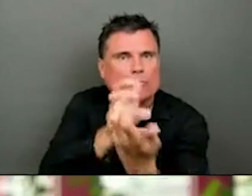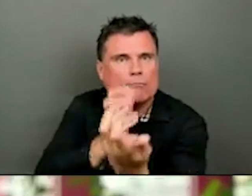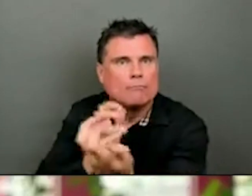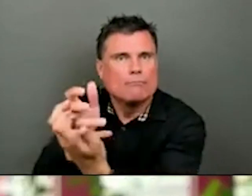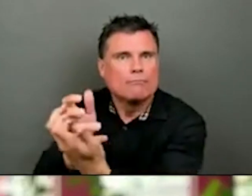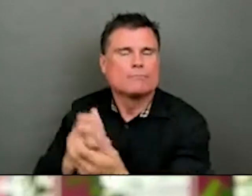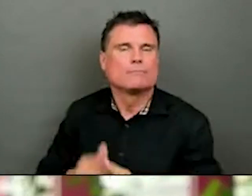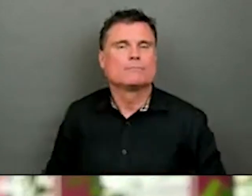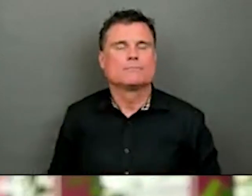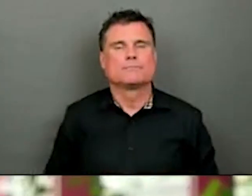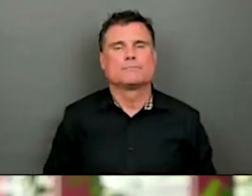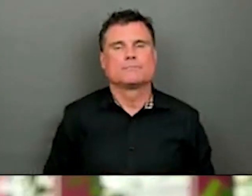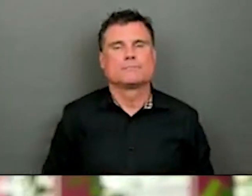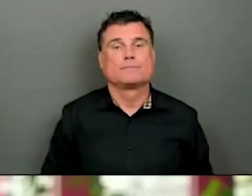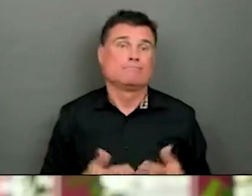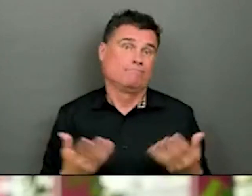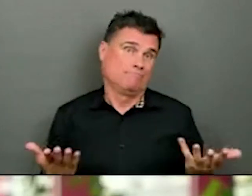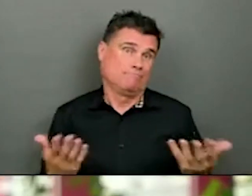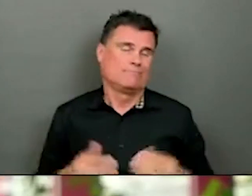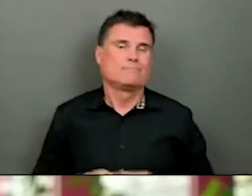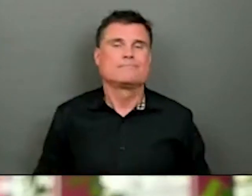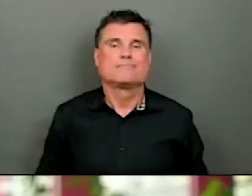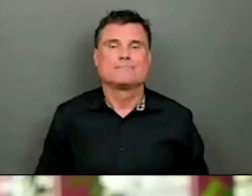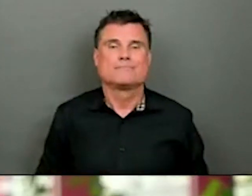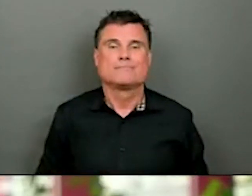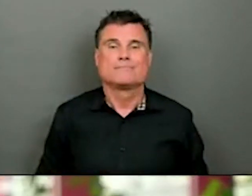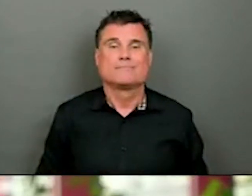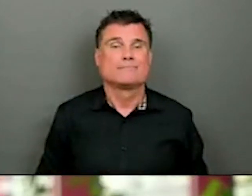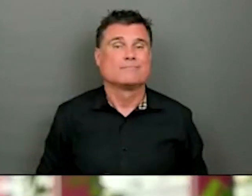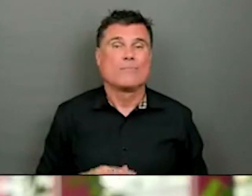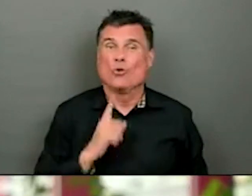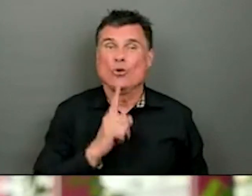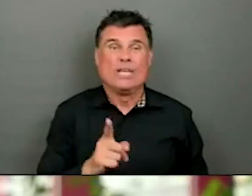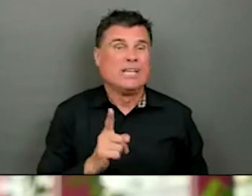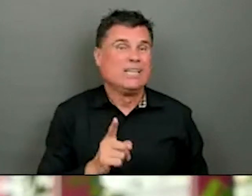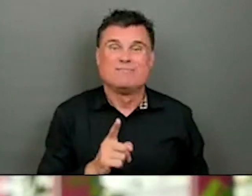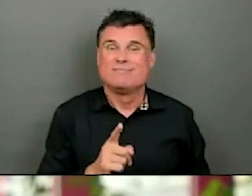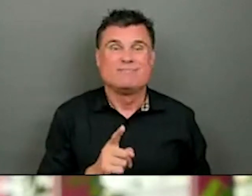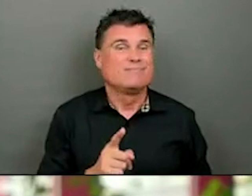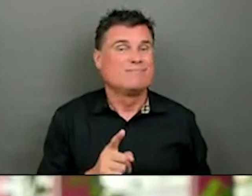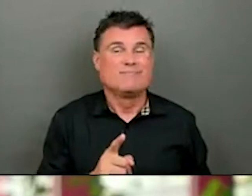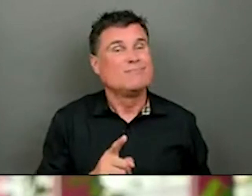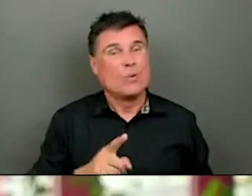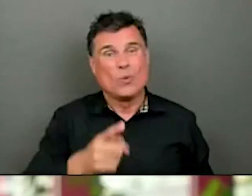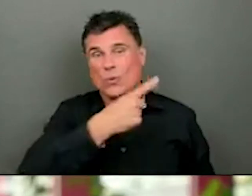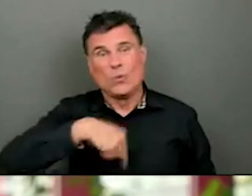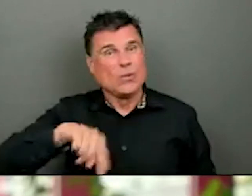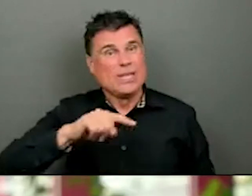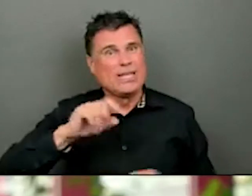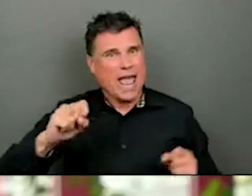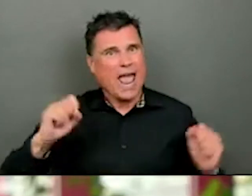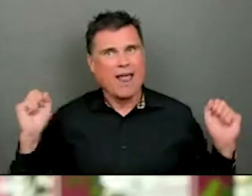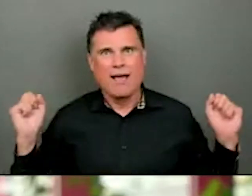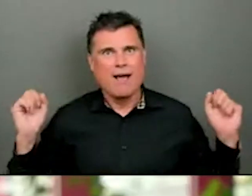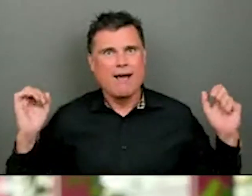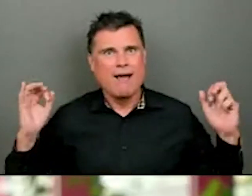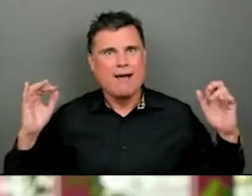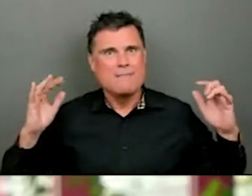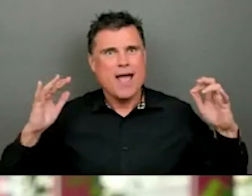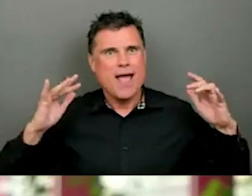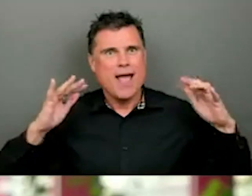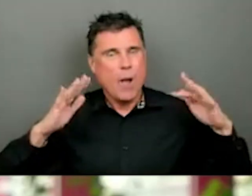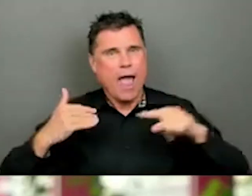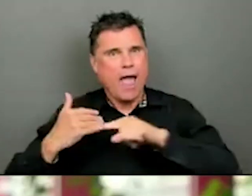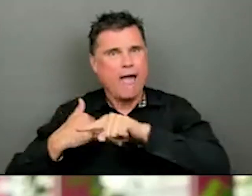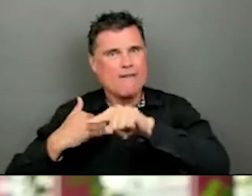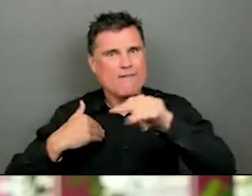often, are these opportunities where we can also come together as a community and be protected. So Northern Health is